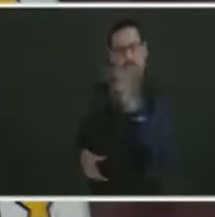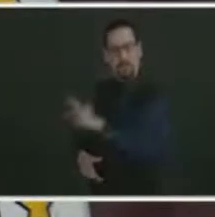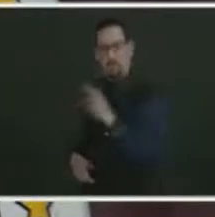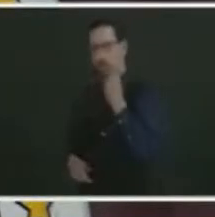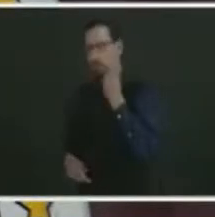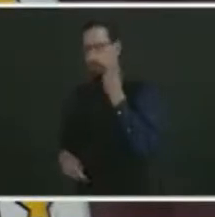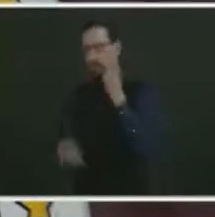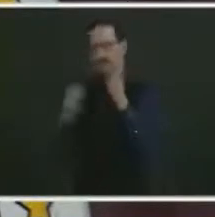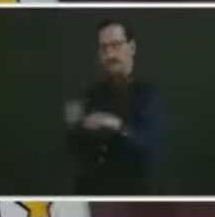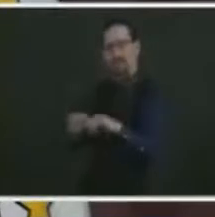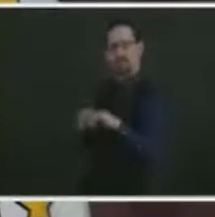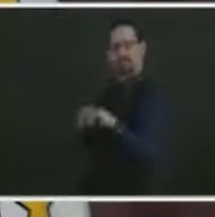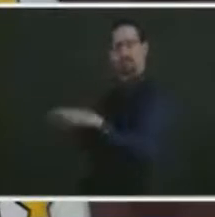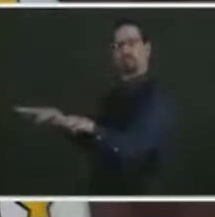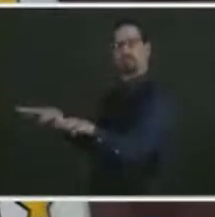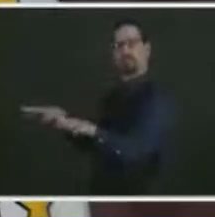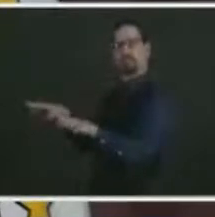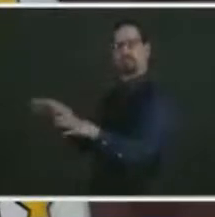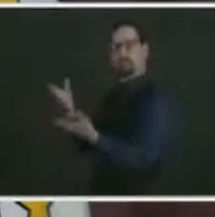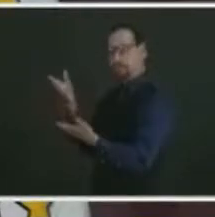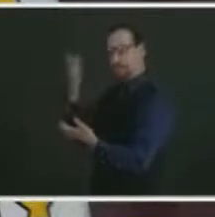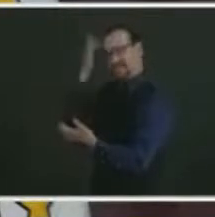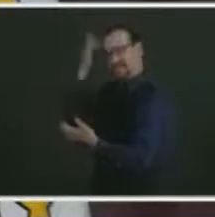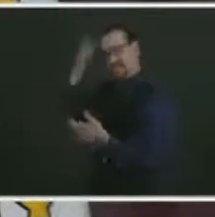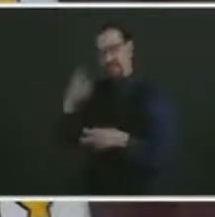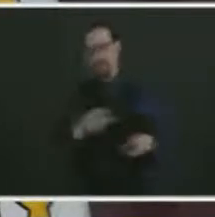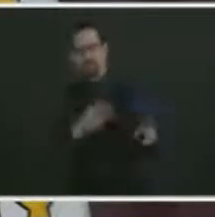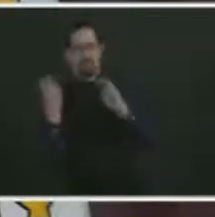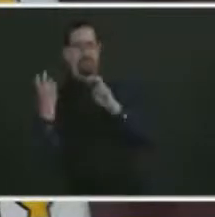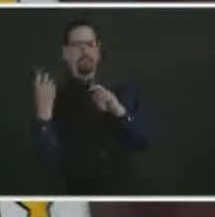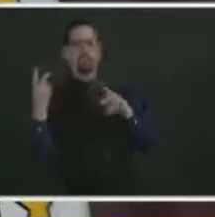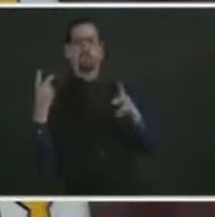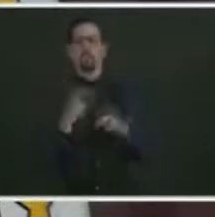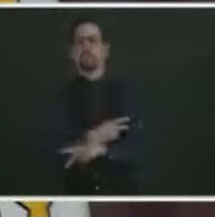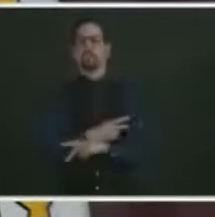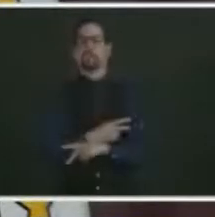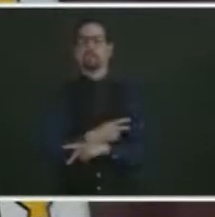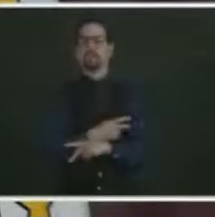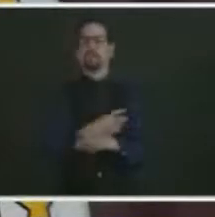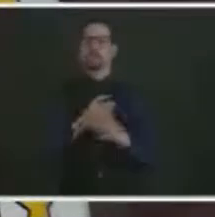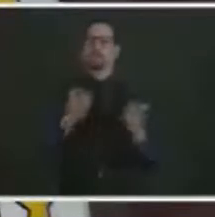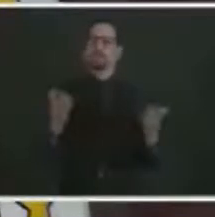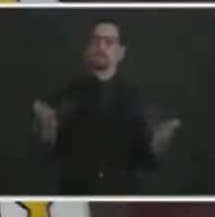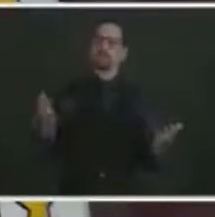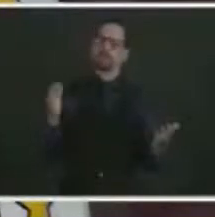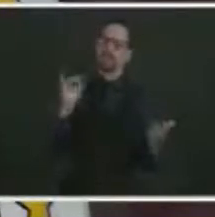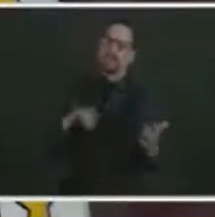who could get very, very sick or worse if they get the virus.